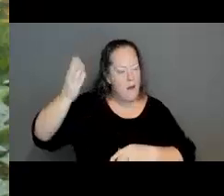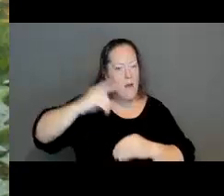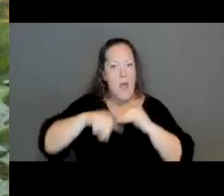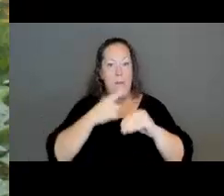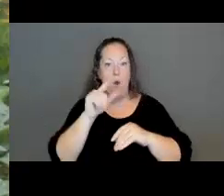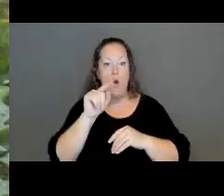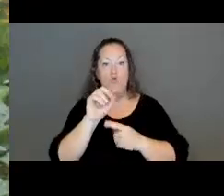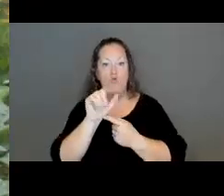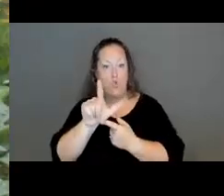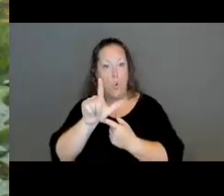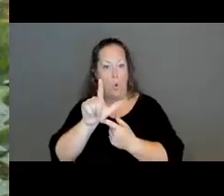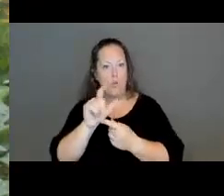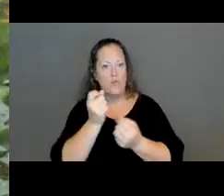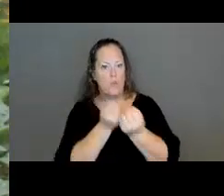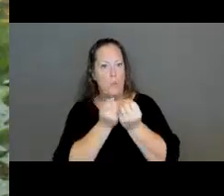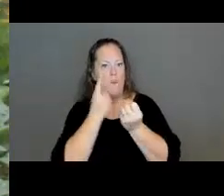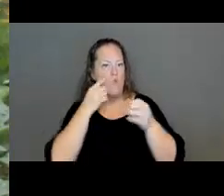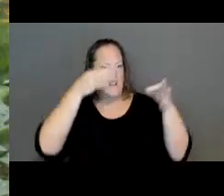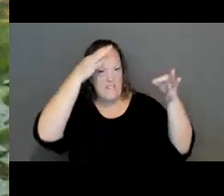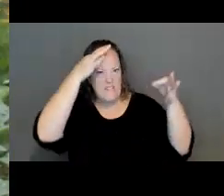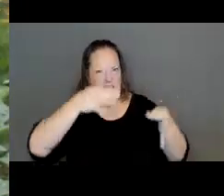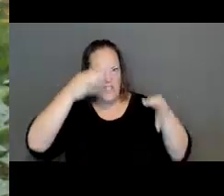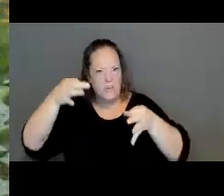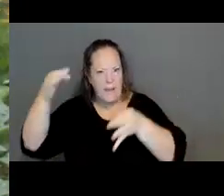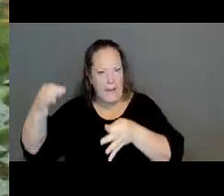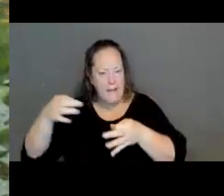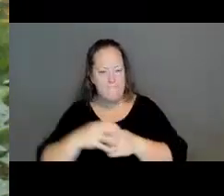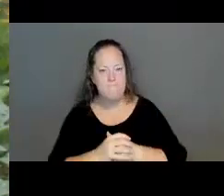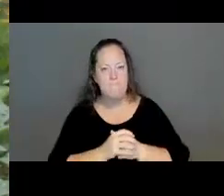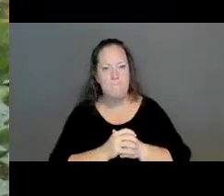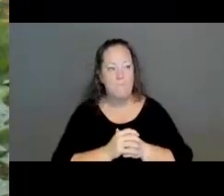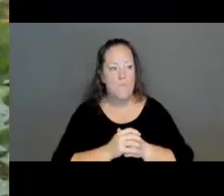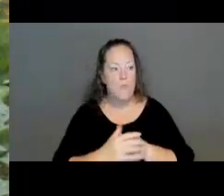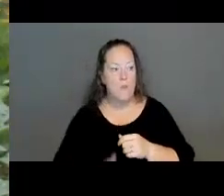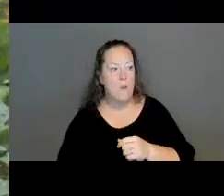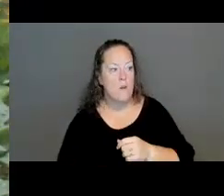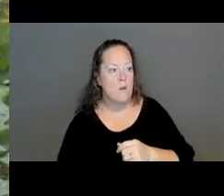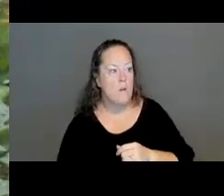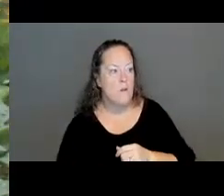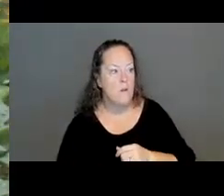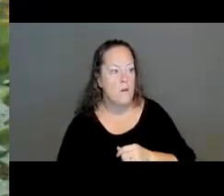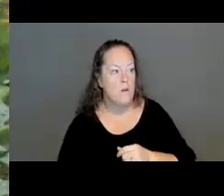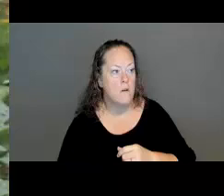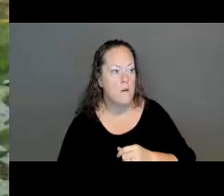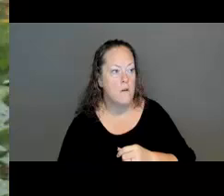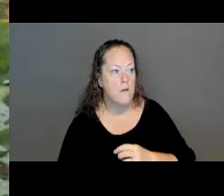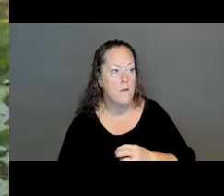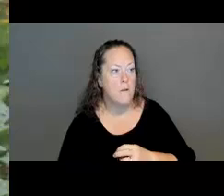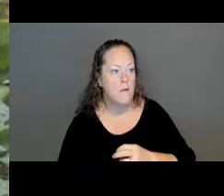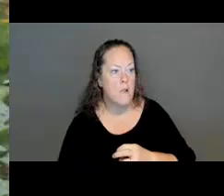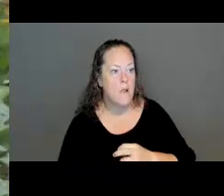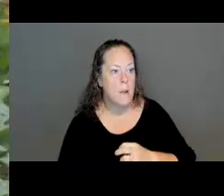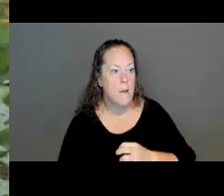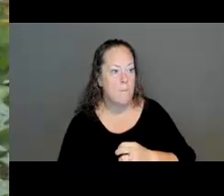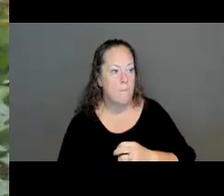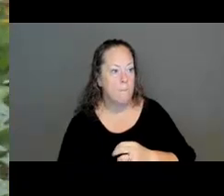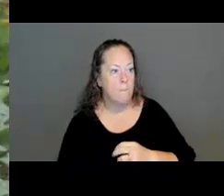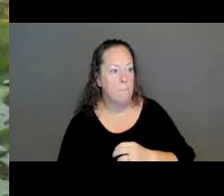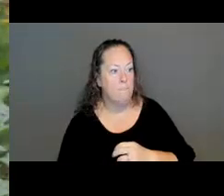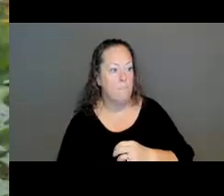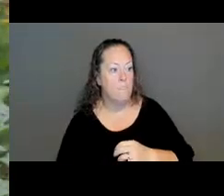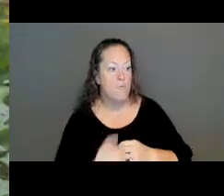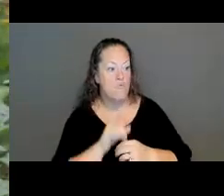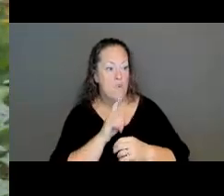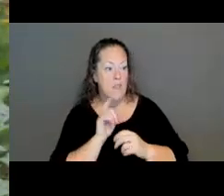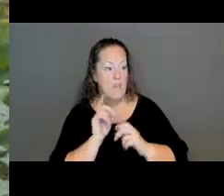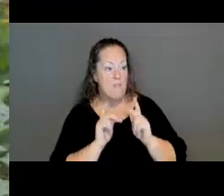support for making decisions for folks that range from the decisions at the farm level to the